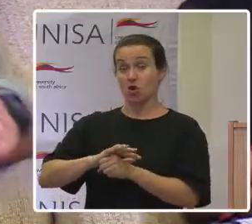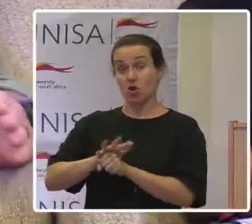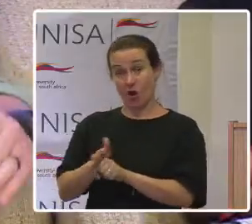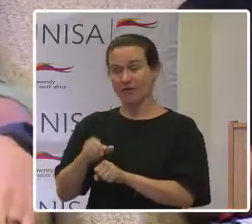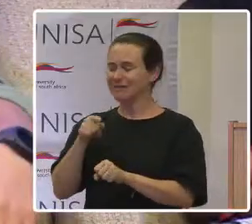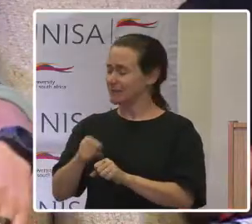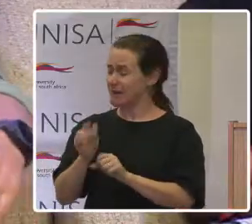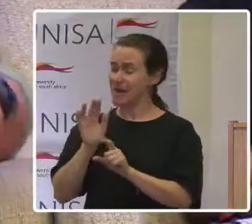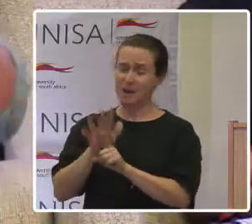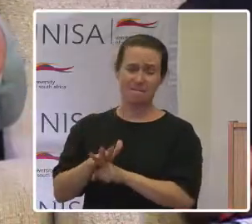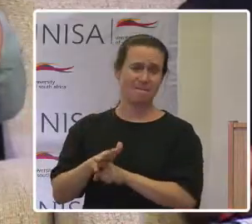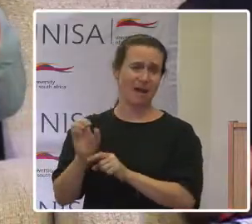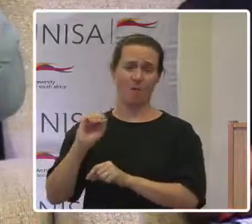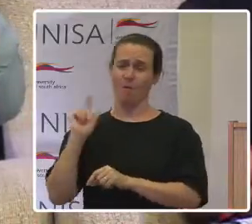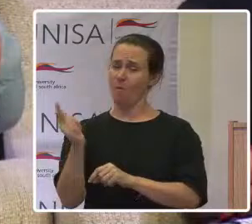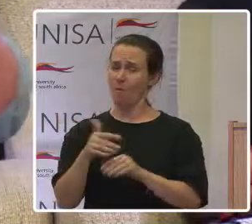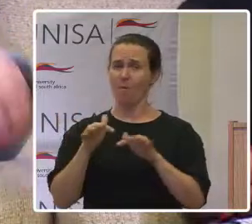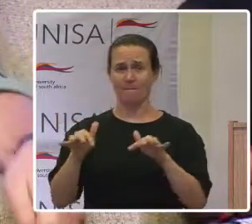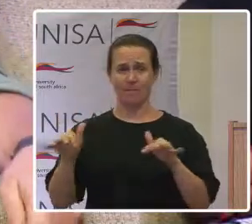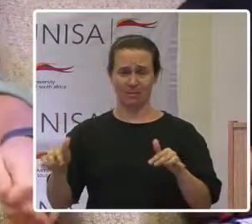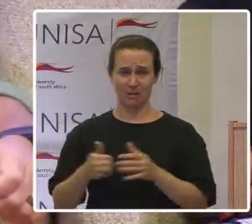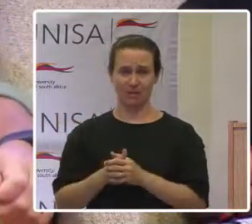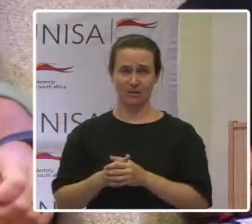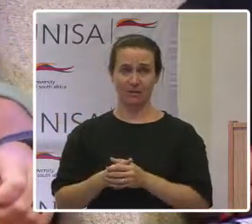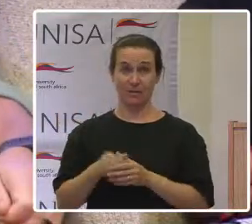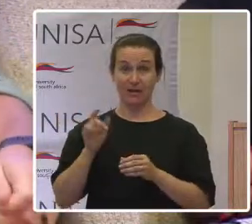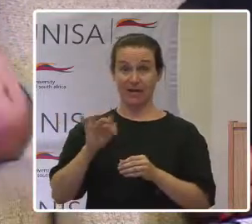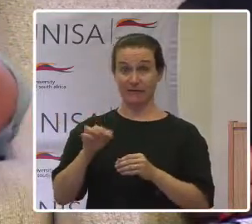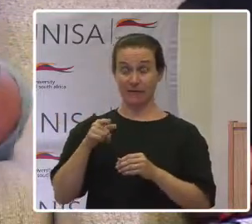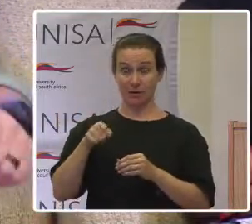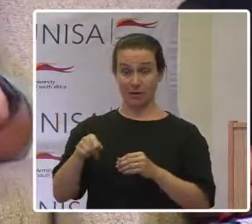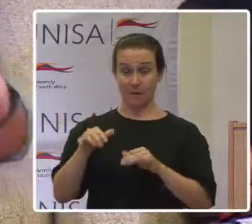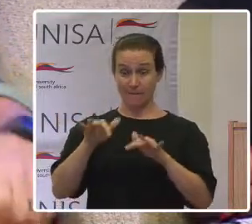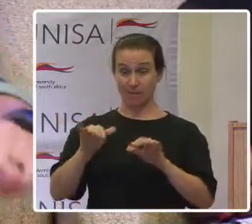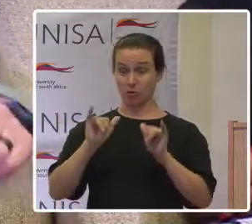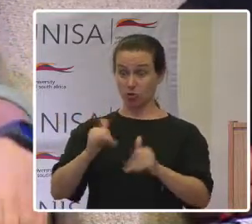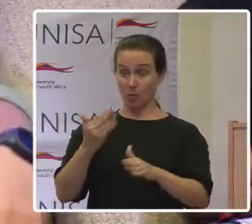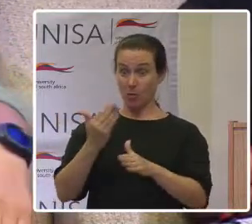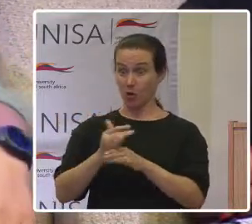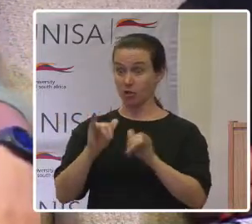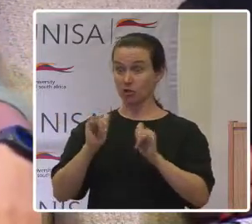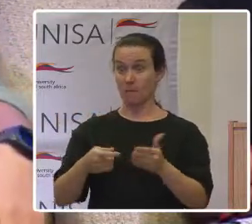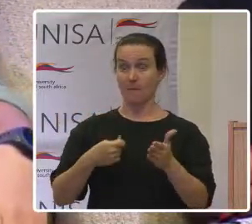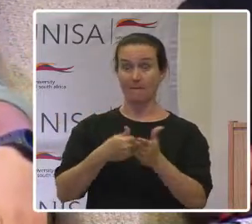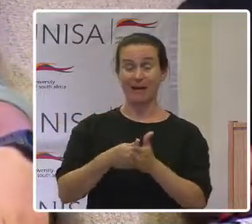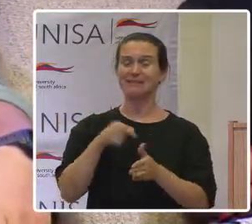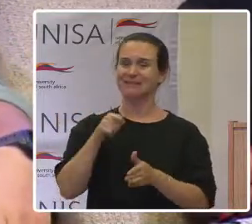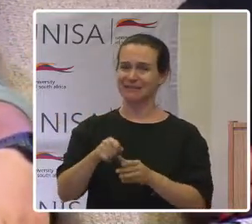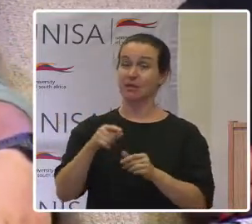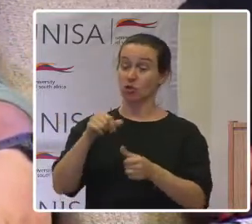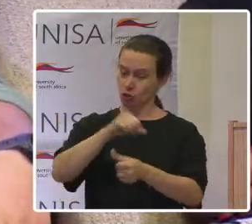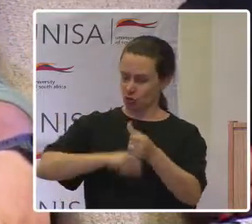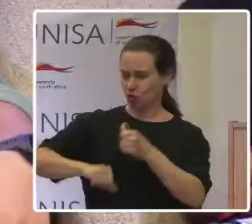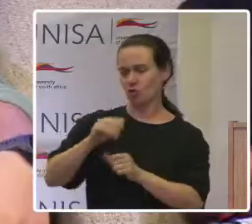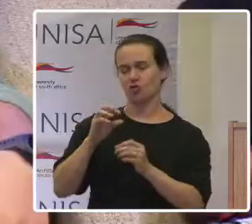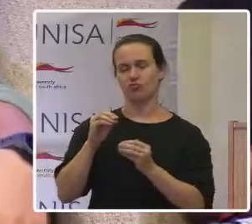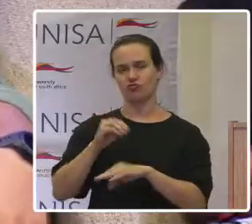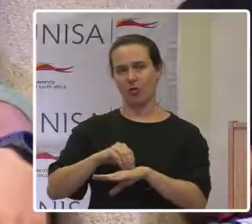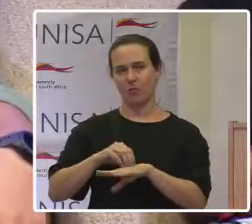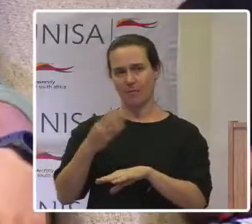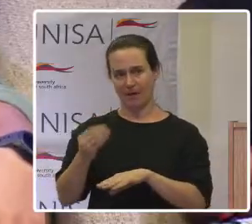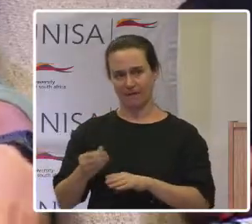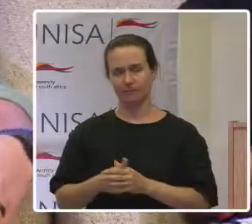affected everybody, but when that money wheel stops, that is when you run into social problems.